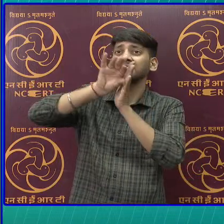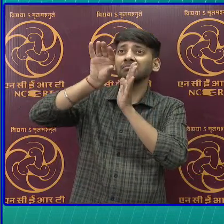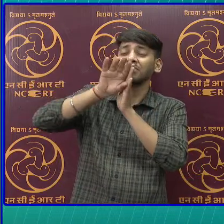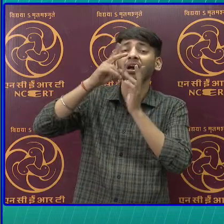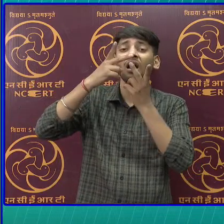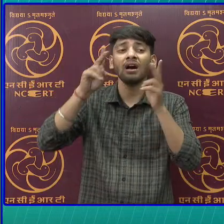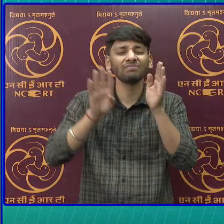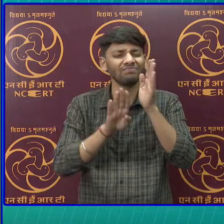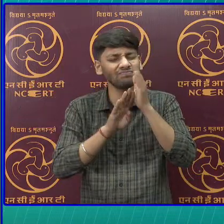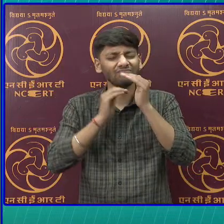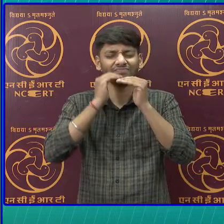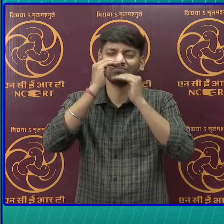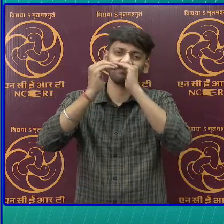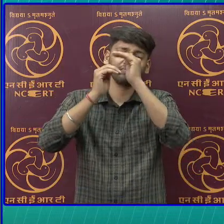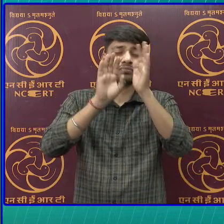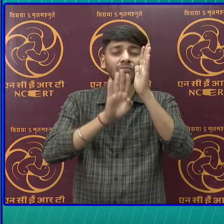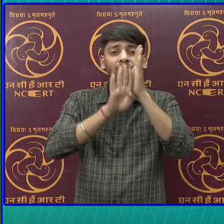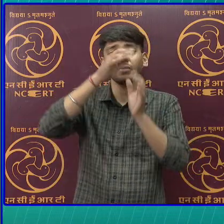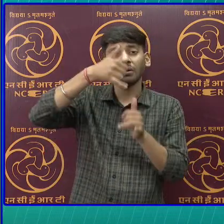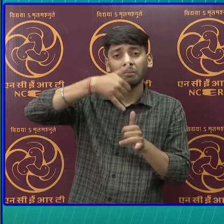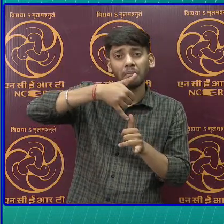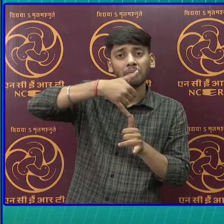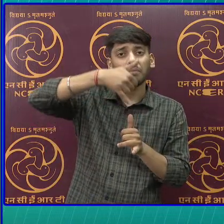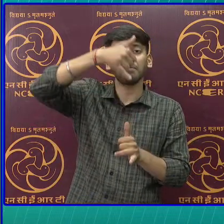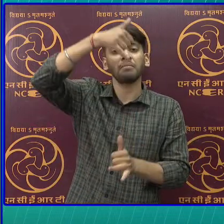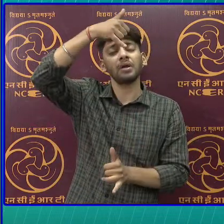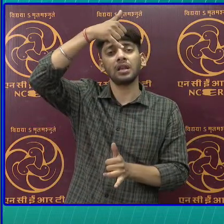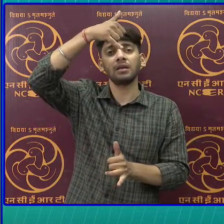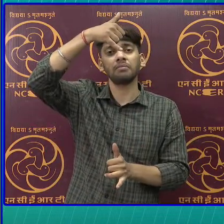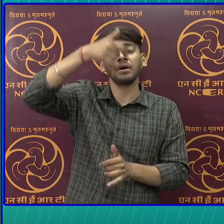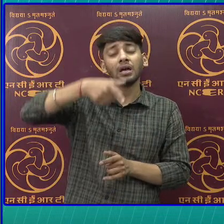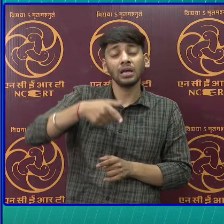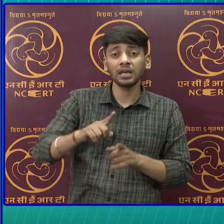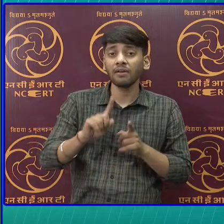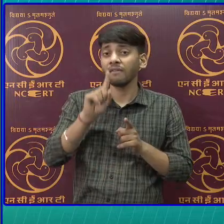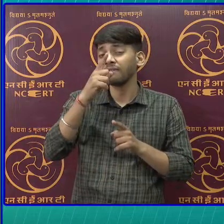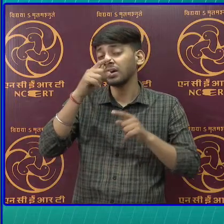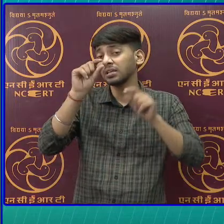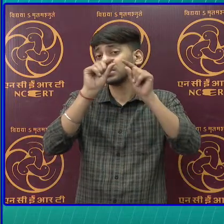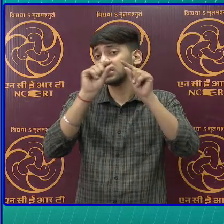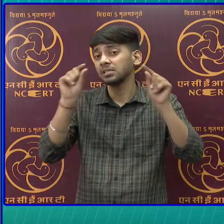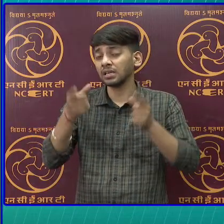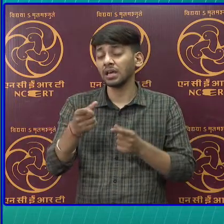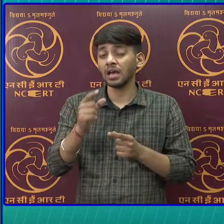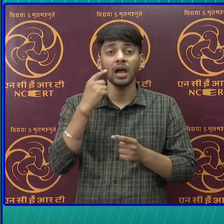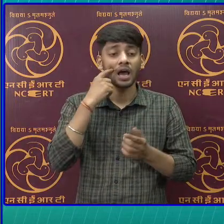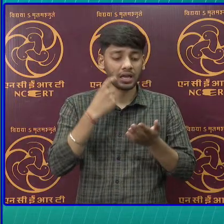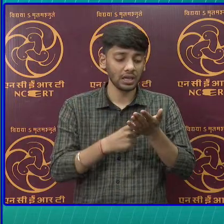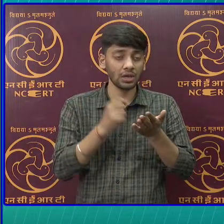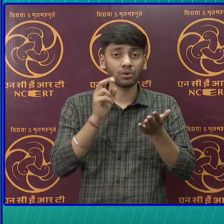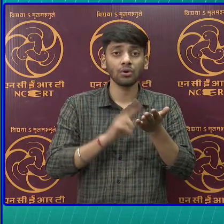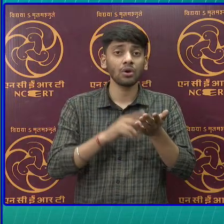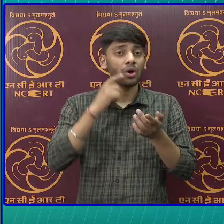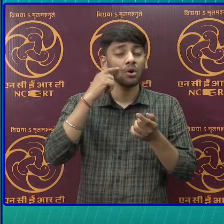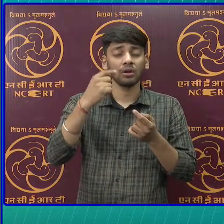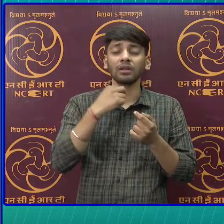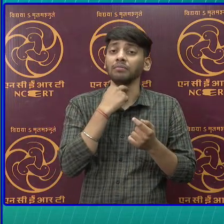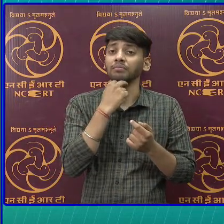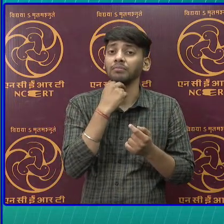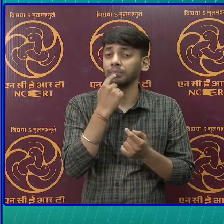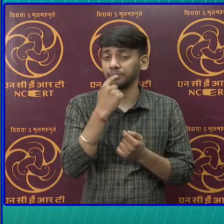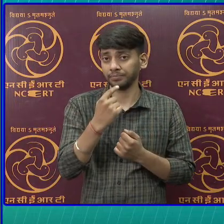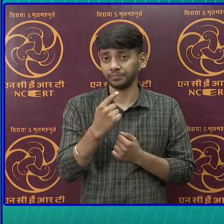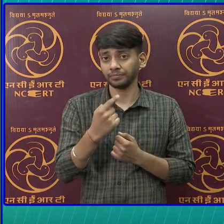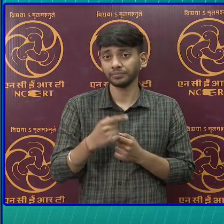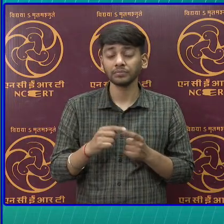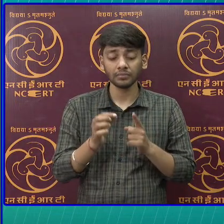hide sprouting leaves. So here the very first line of the poem starts with ironic tone. Poet